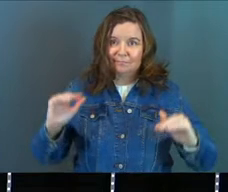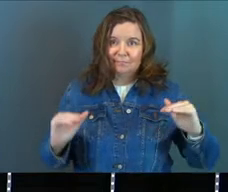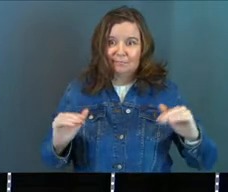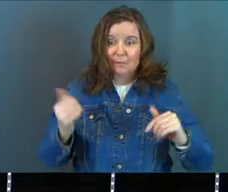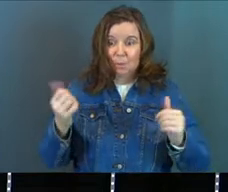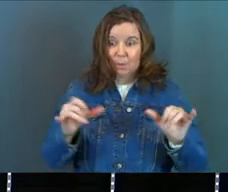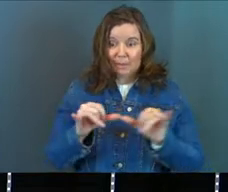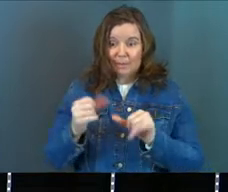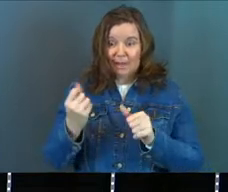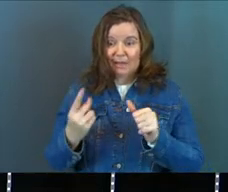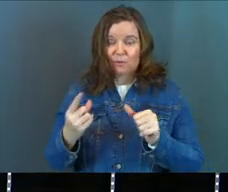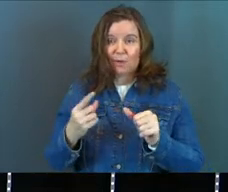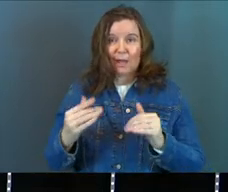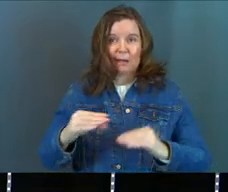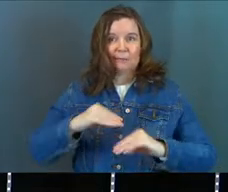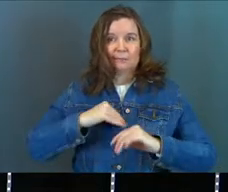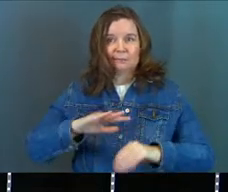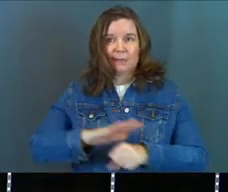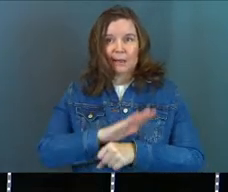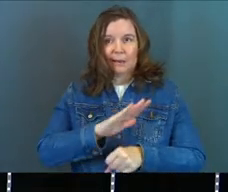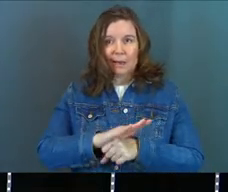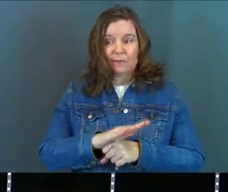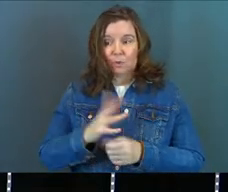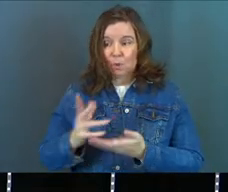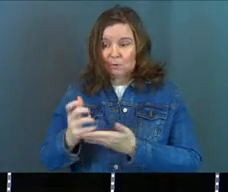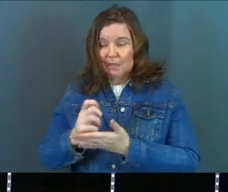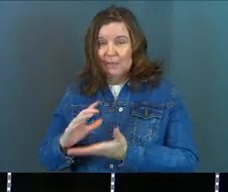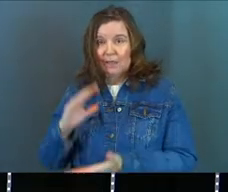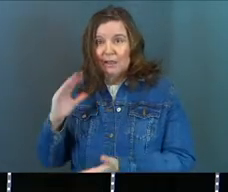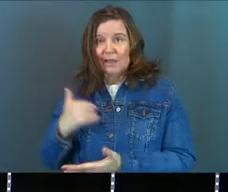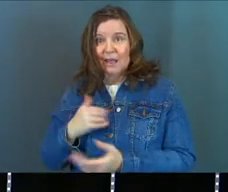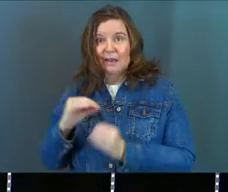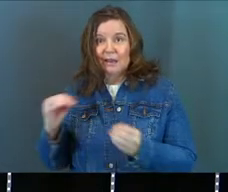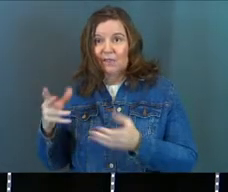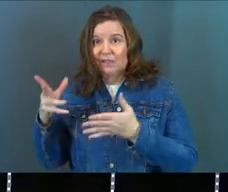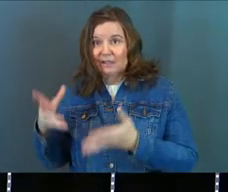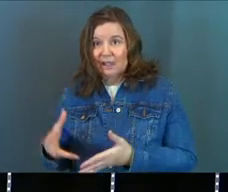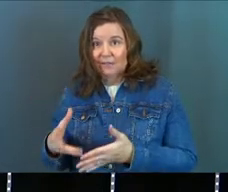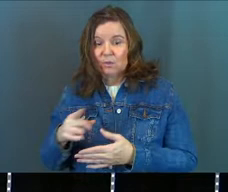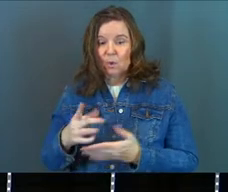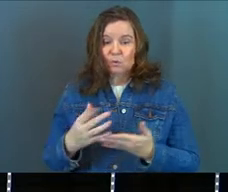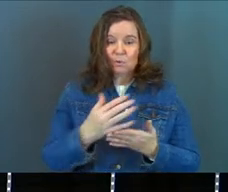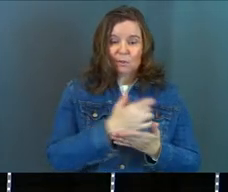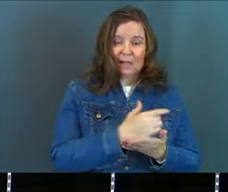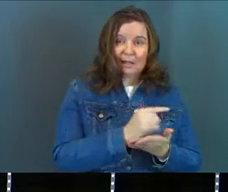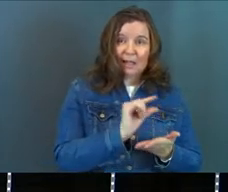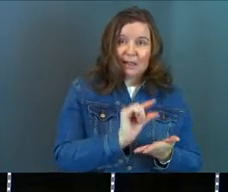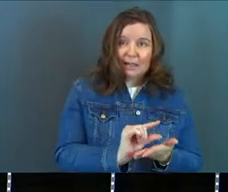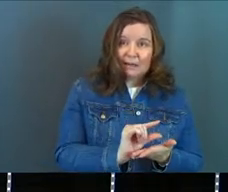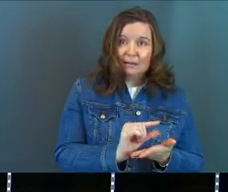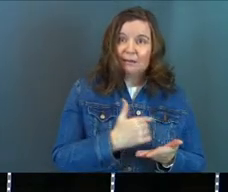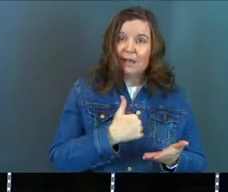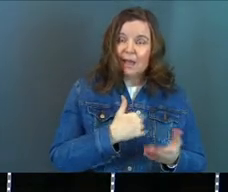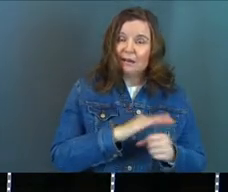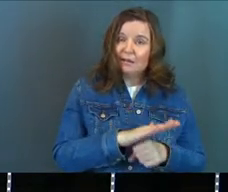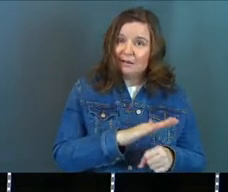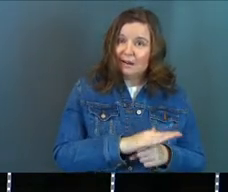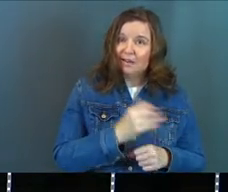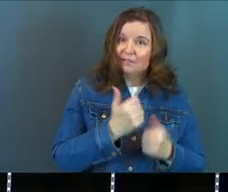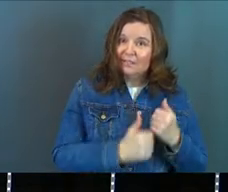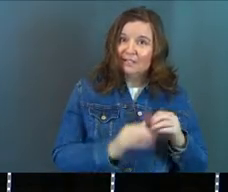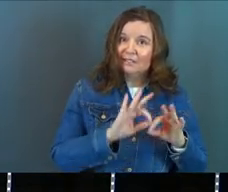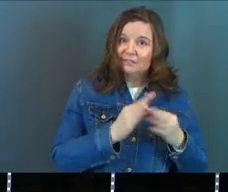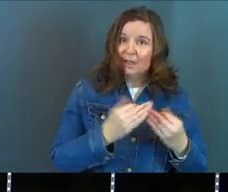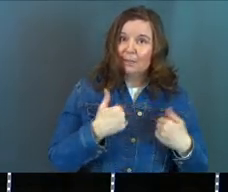out, everyone had just enough. Those who gathered a lot had nothing left over, and those who gathered only a little had enough.